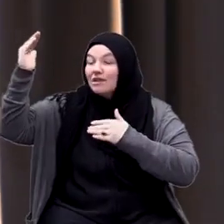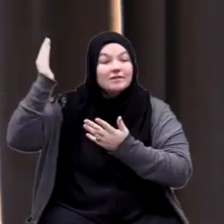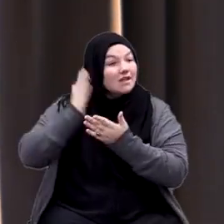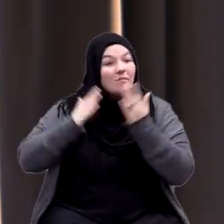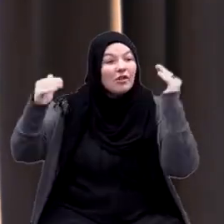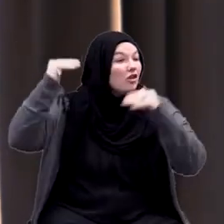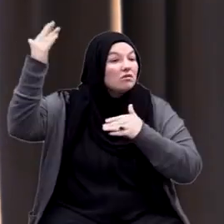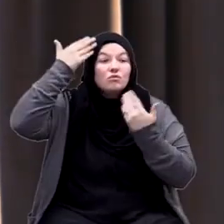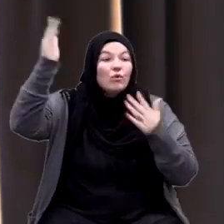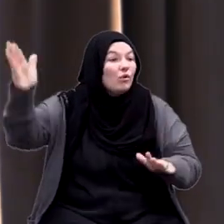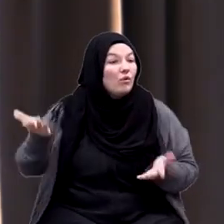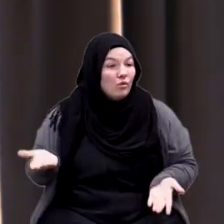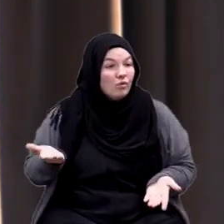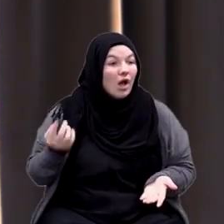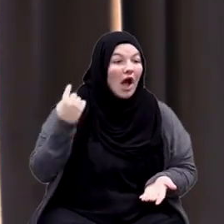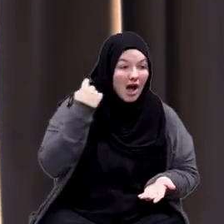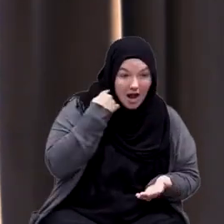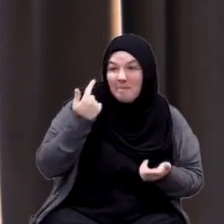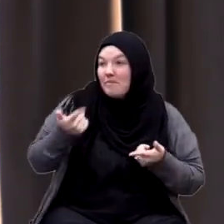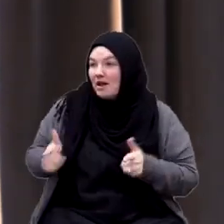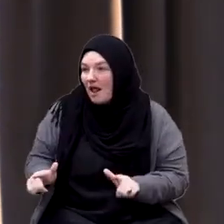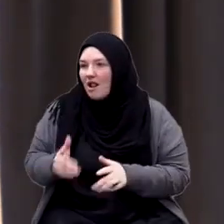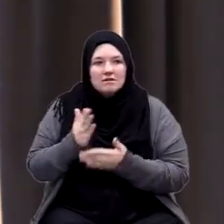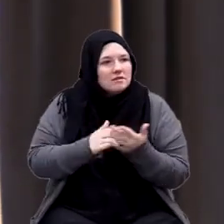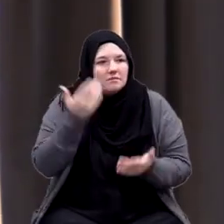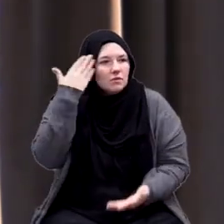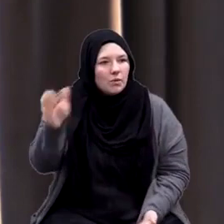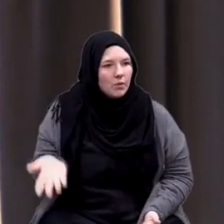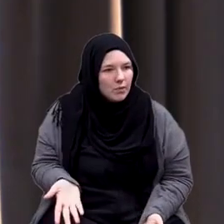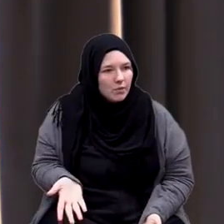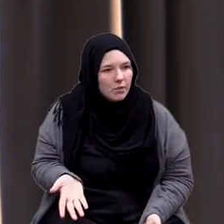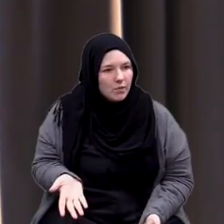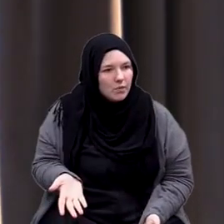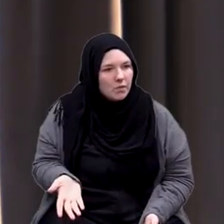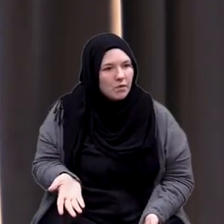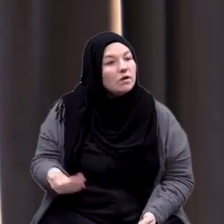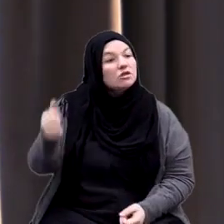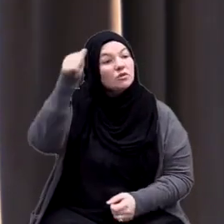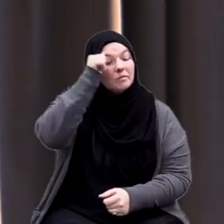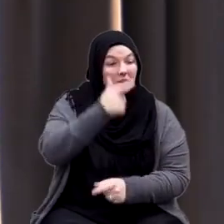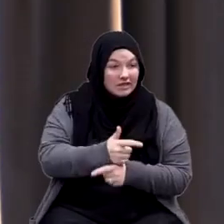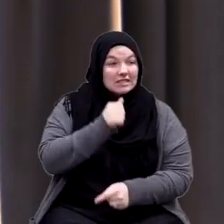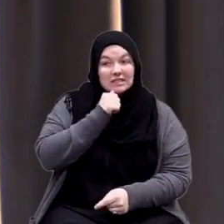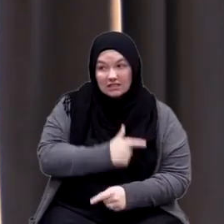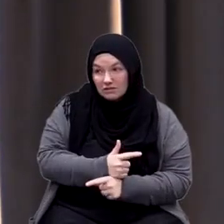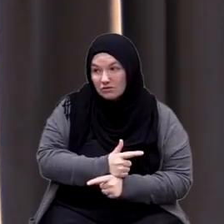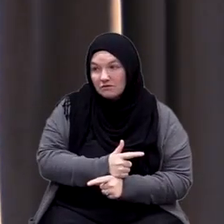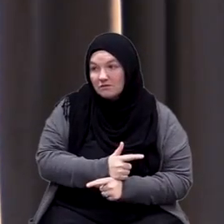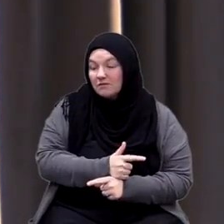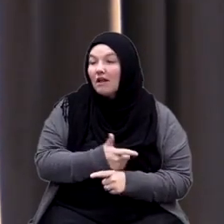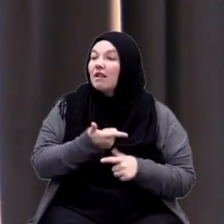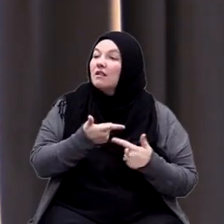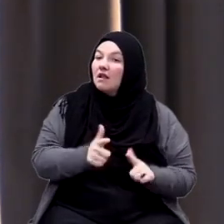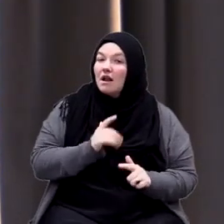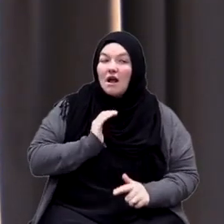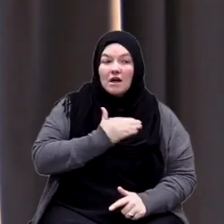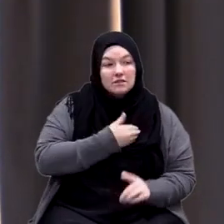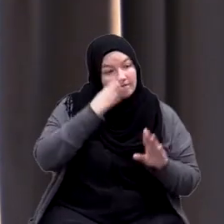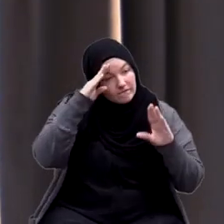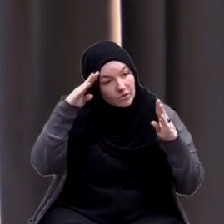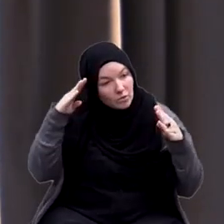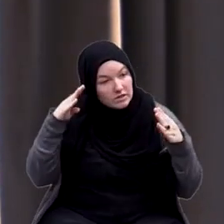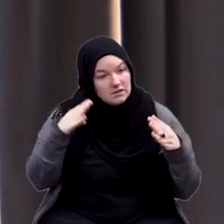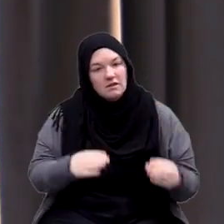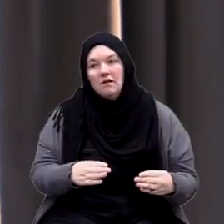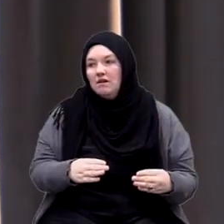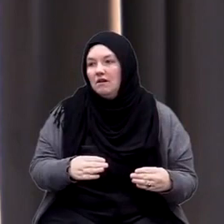not understand certain haram and halal issues. So brothers and sisters, let us focus